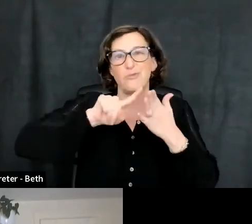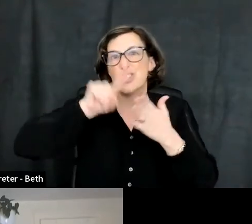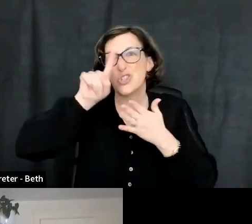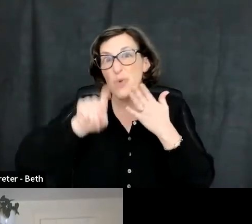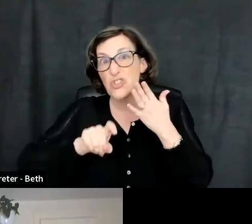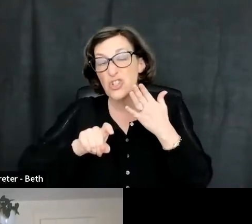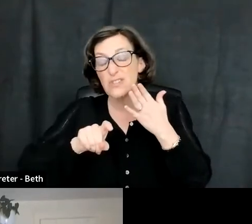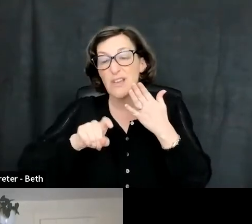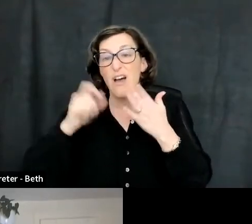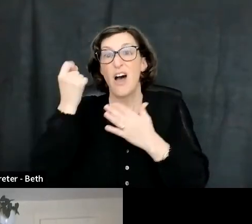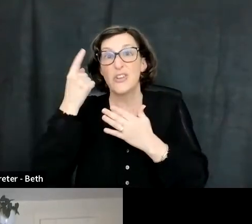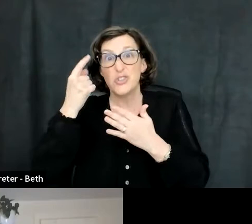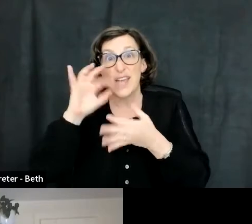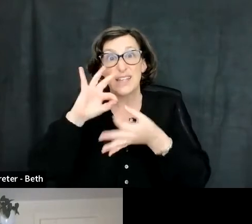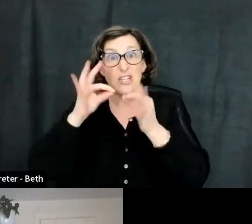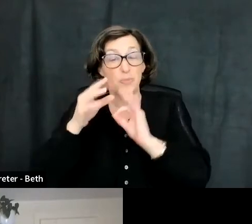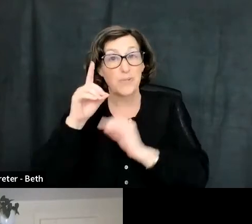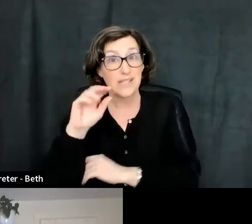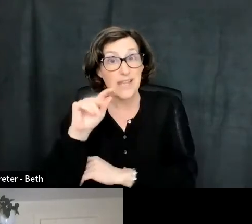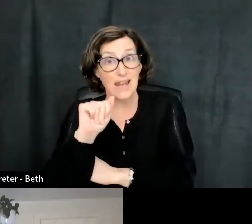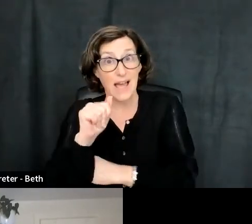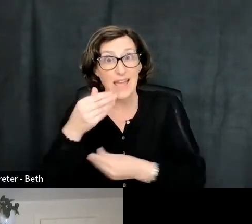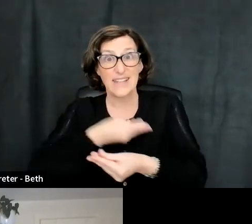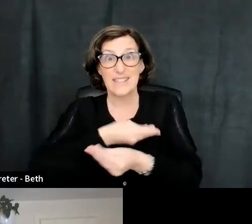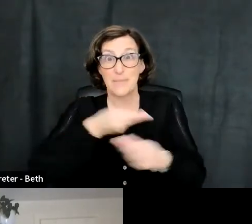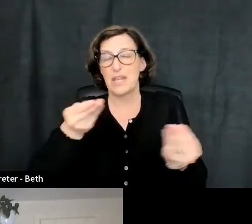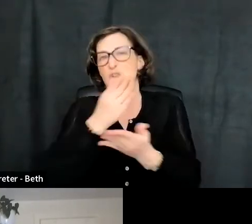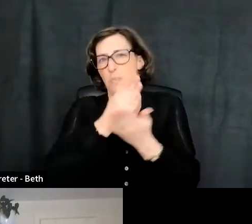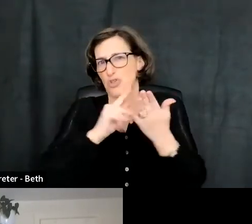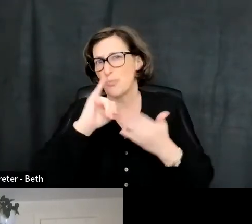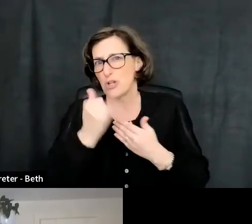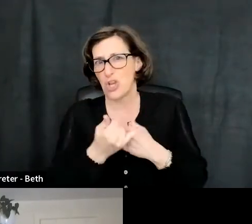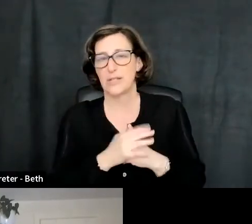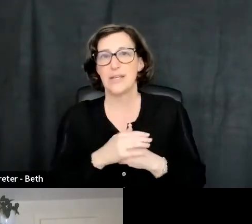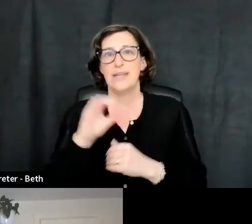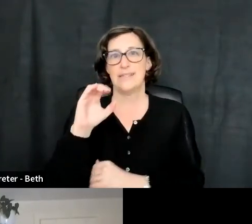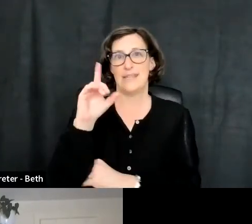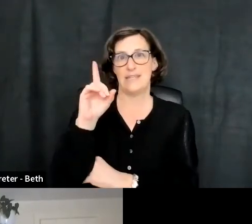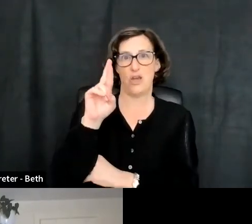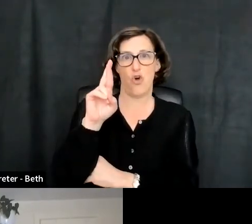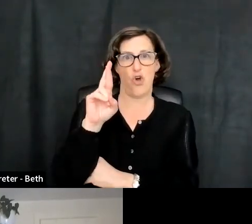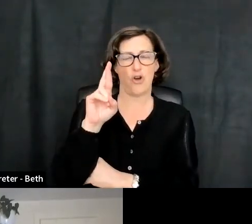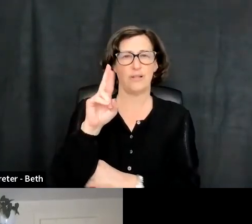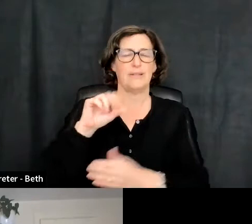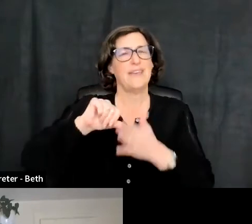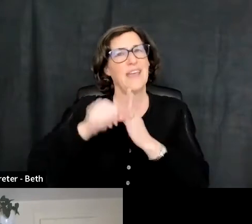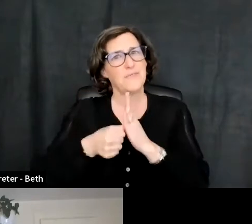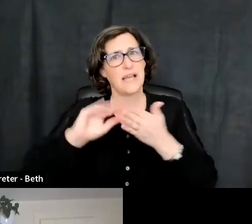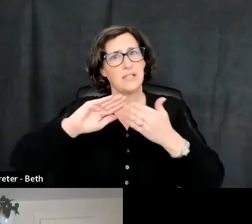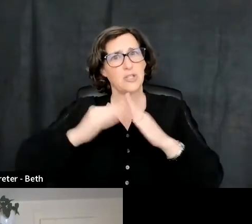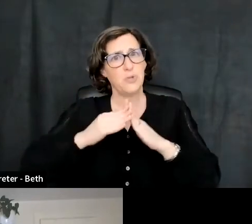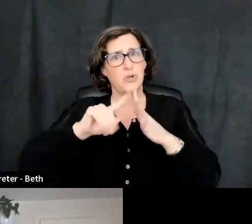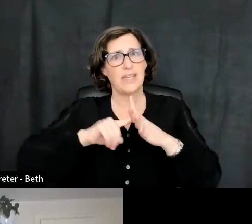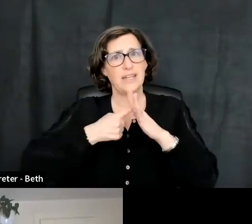interpretation, analysis, and the dissemination phases of the project. So CDR, it really emphasizes community-initiated